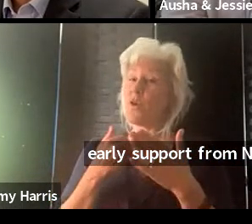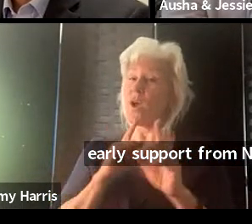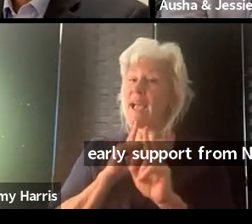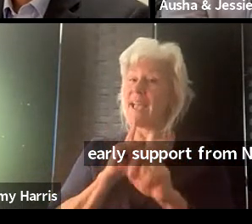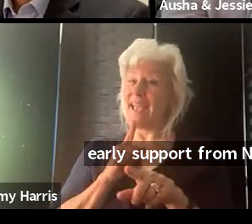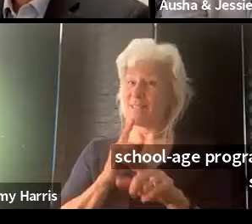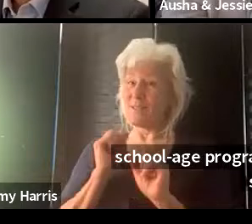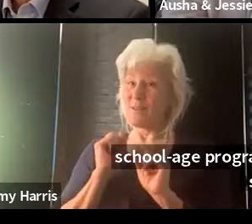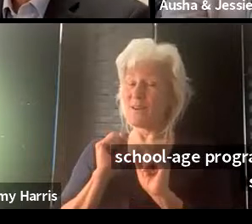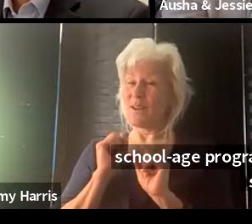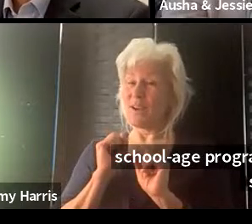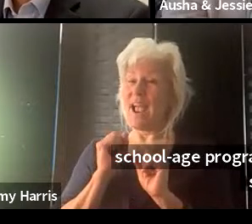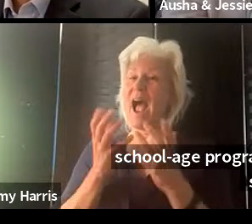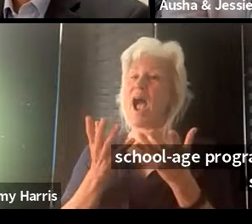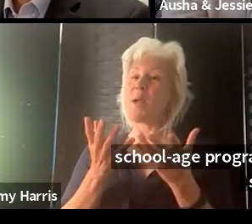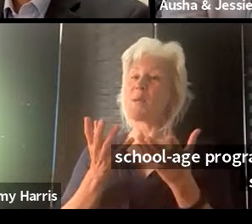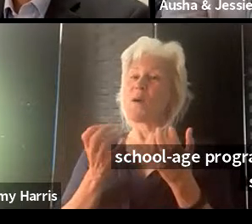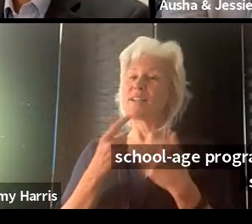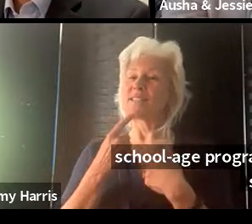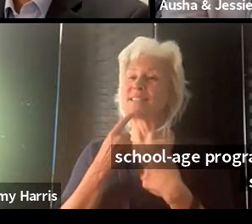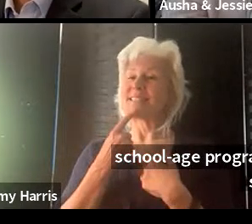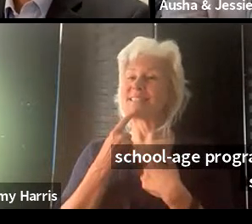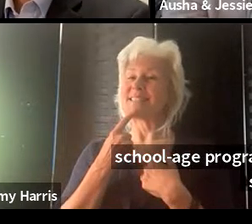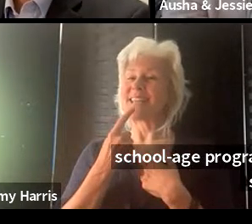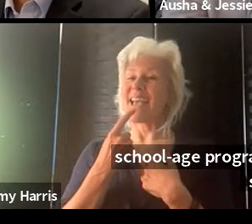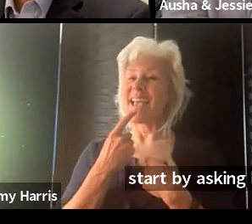any questions, so I did want to say